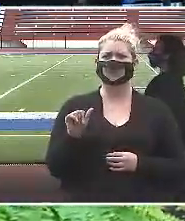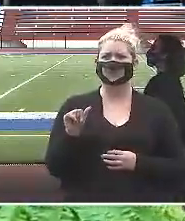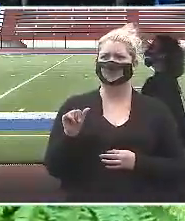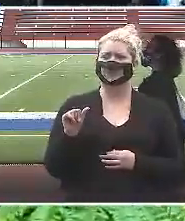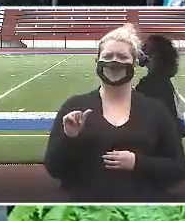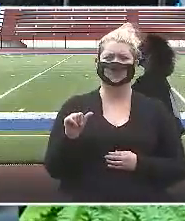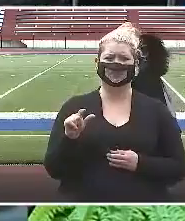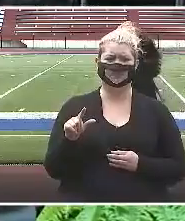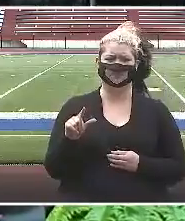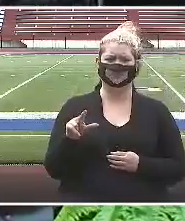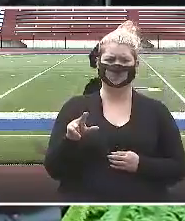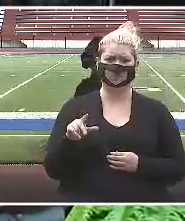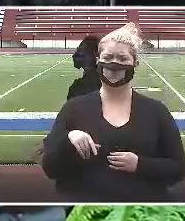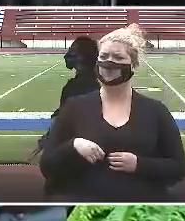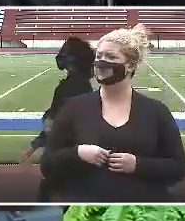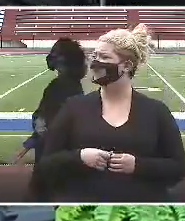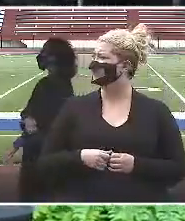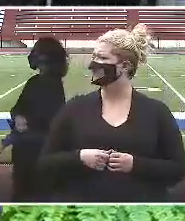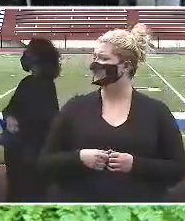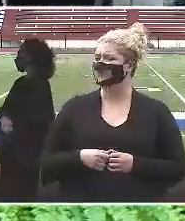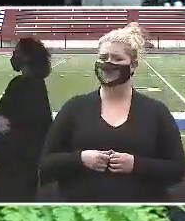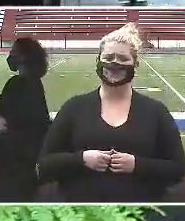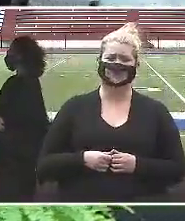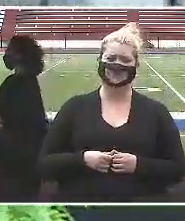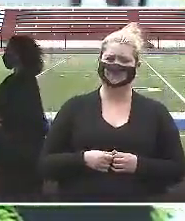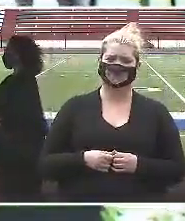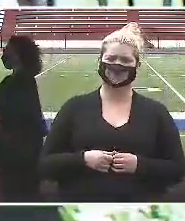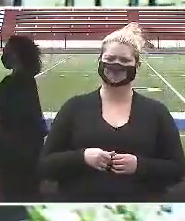Cecilia Contreras Gonzalez.